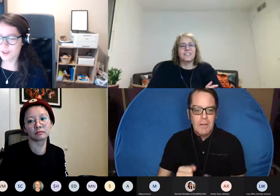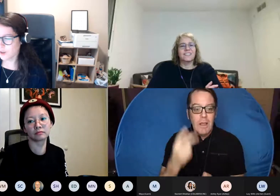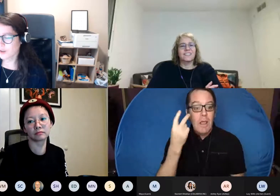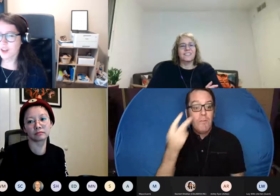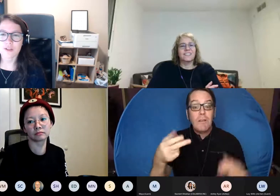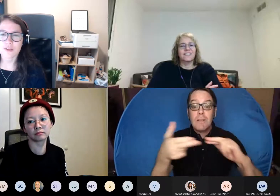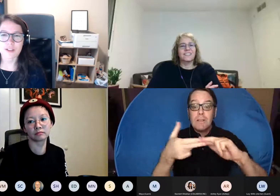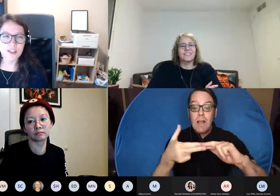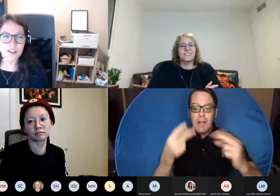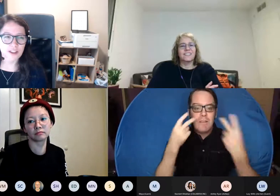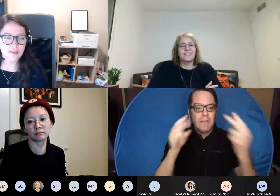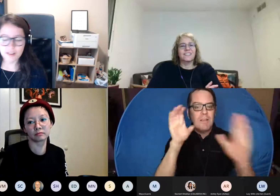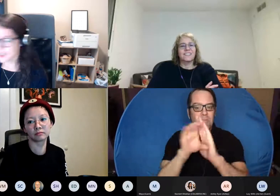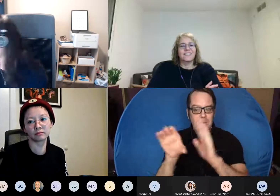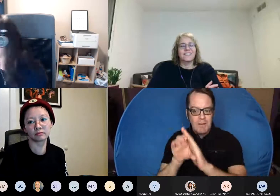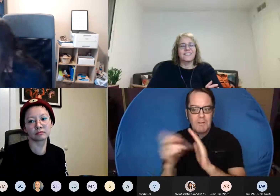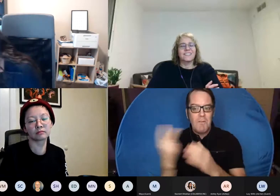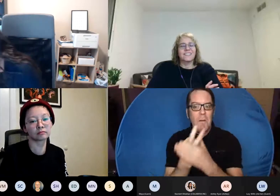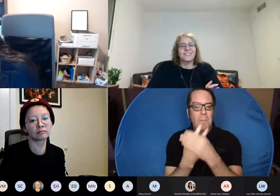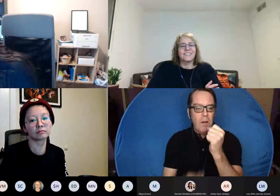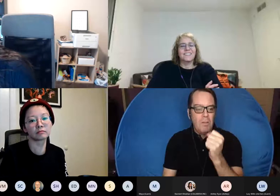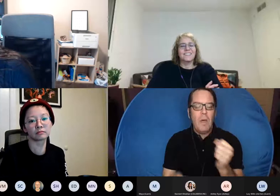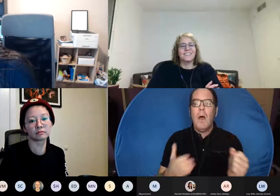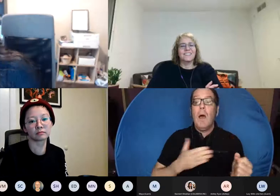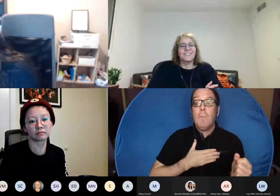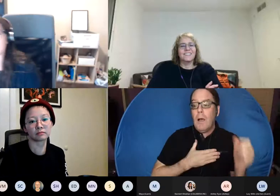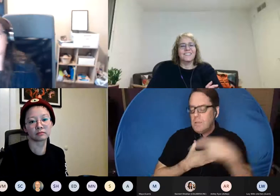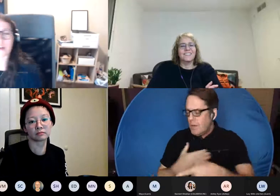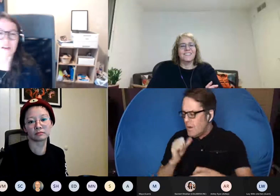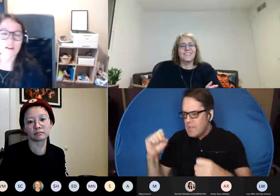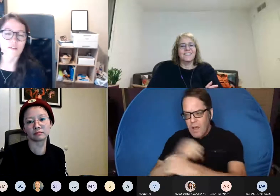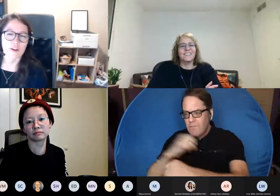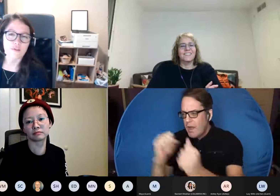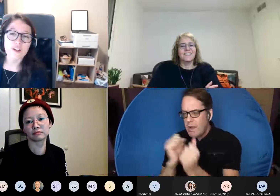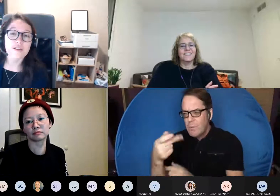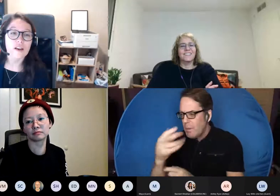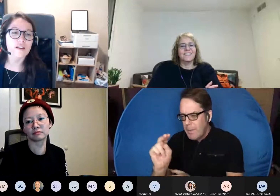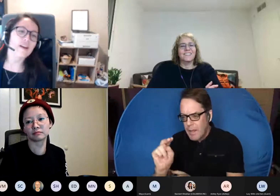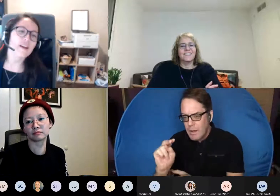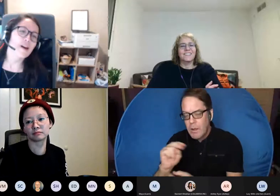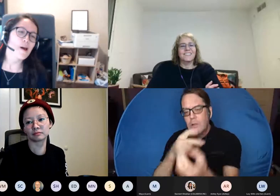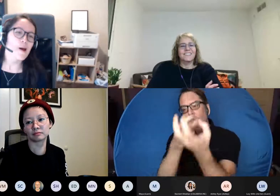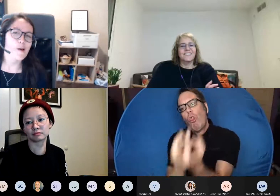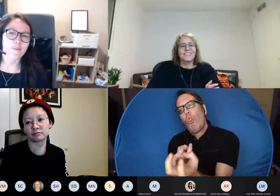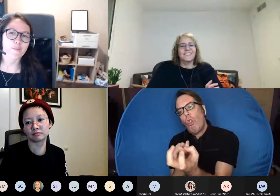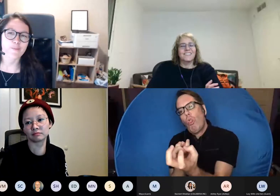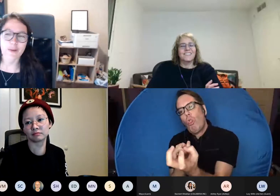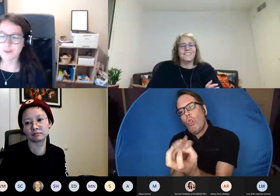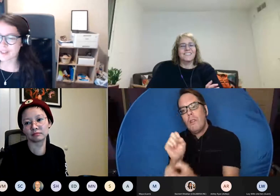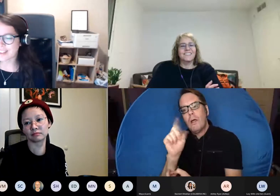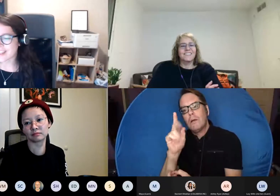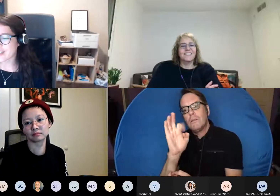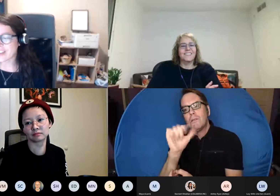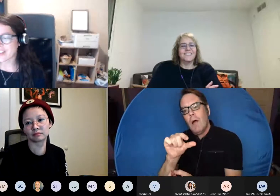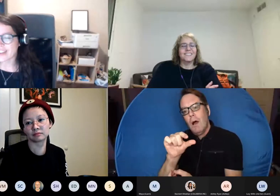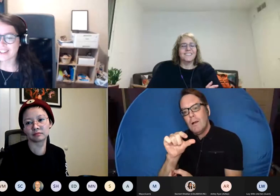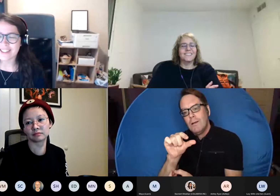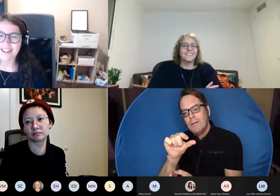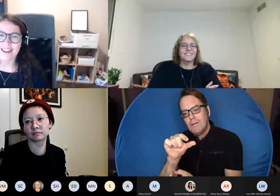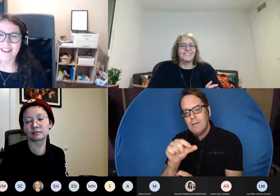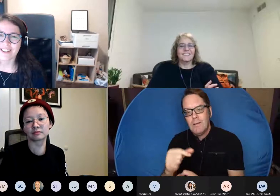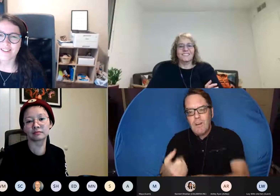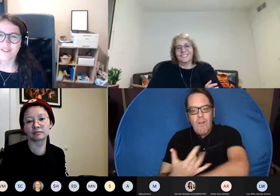them. Mine is over here. We'll see if he's not battling any pens. He's lying like a slug, a very furry slug. But we'll see if